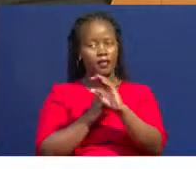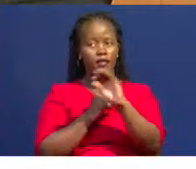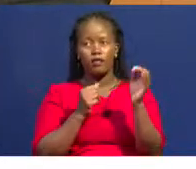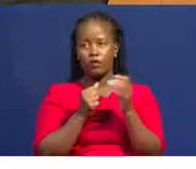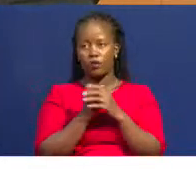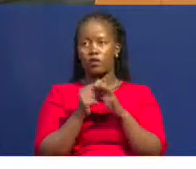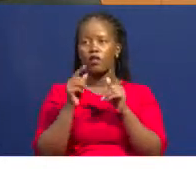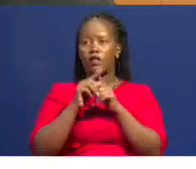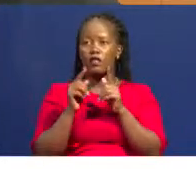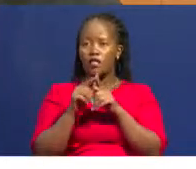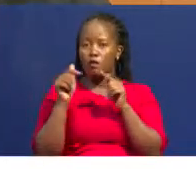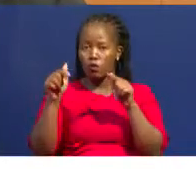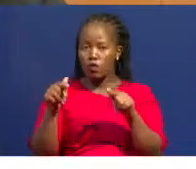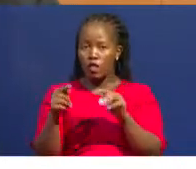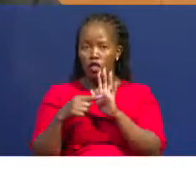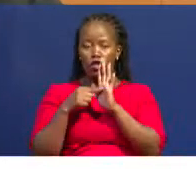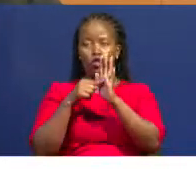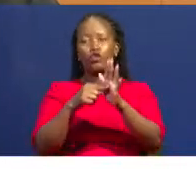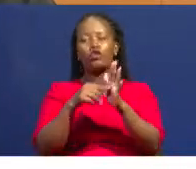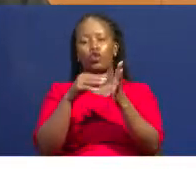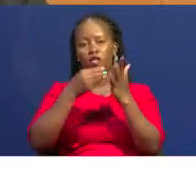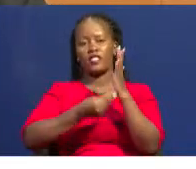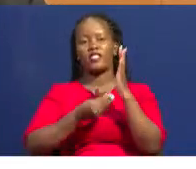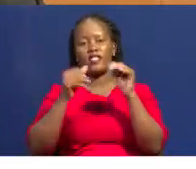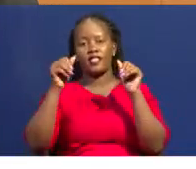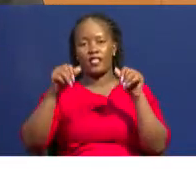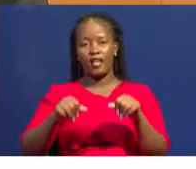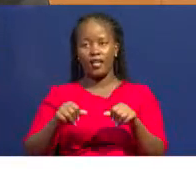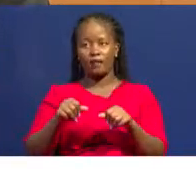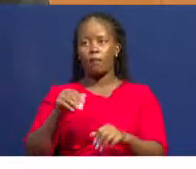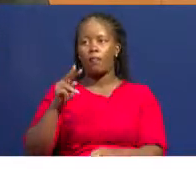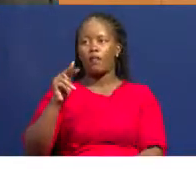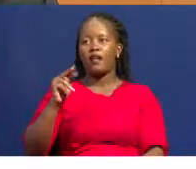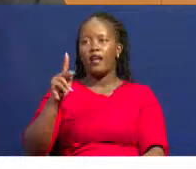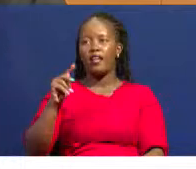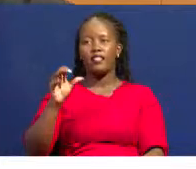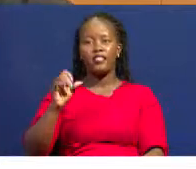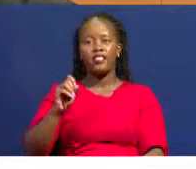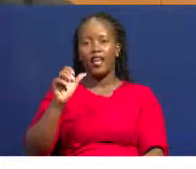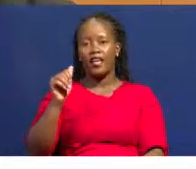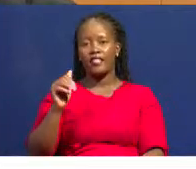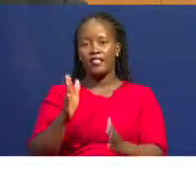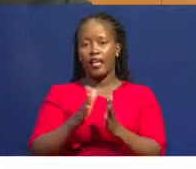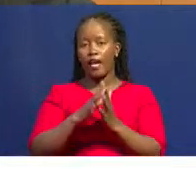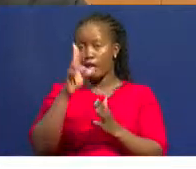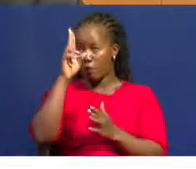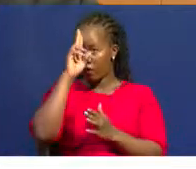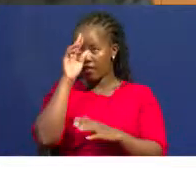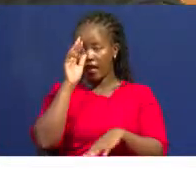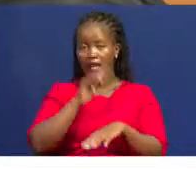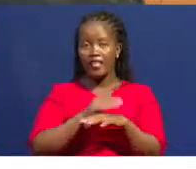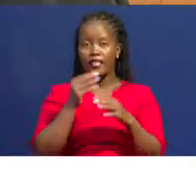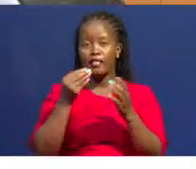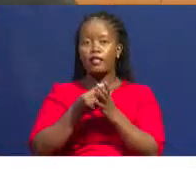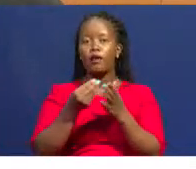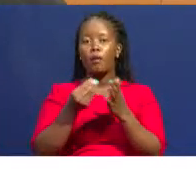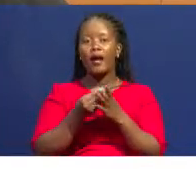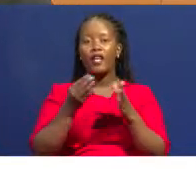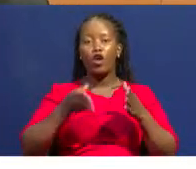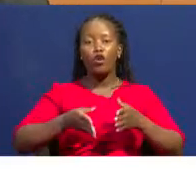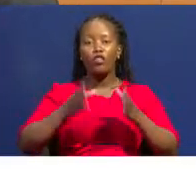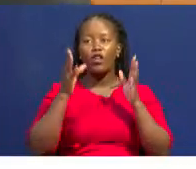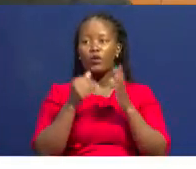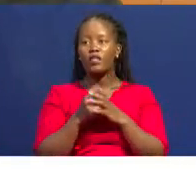you the receipt. That is a collection of money. NTSA and police officers are collecting money on the road. Nothing else. I have more